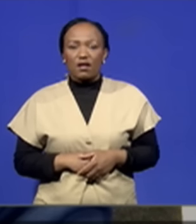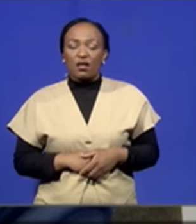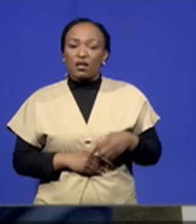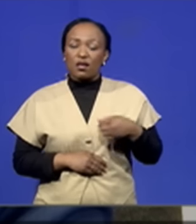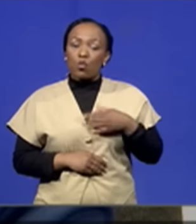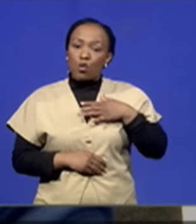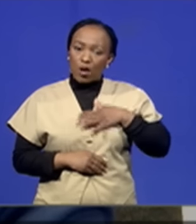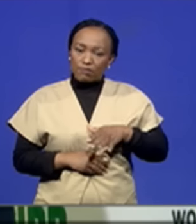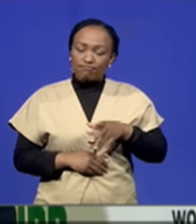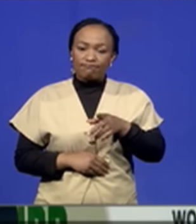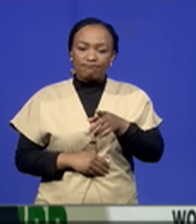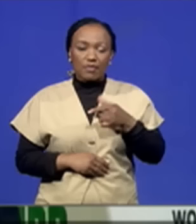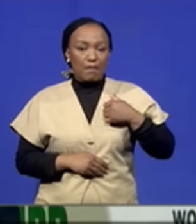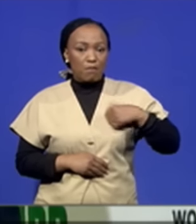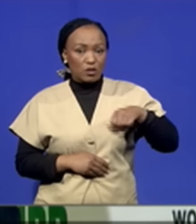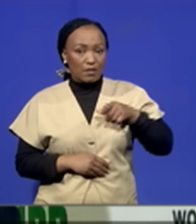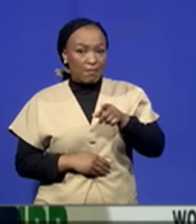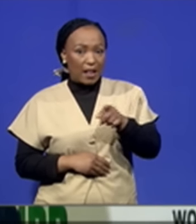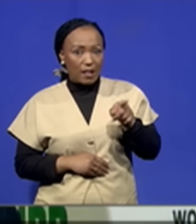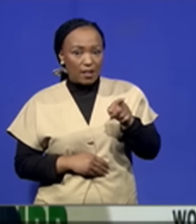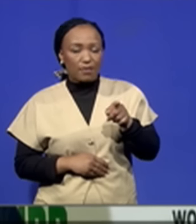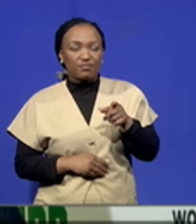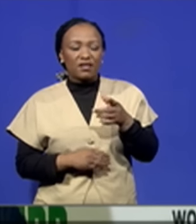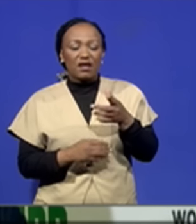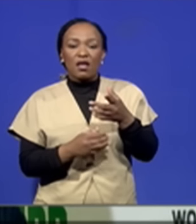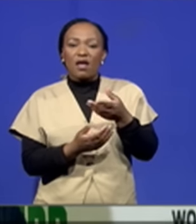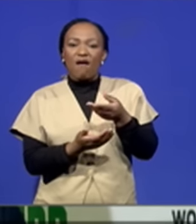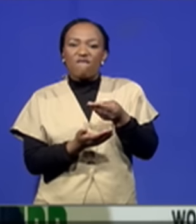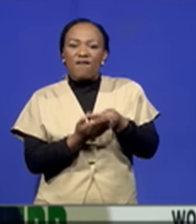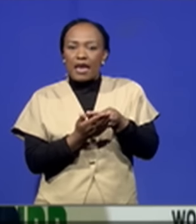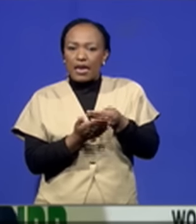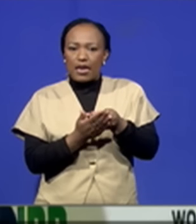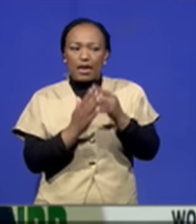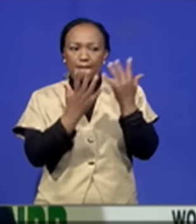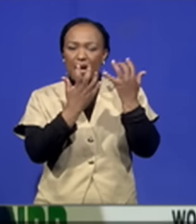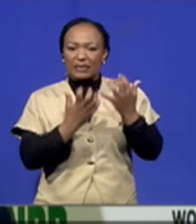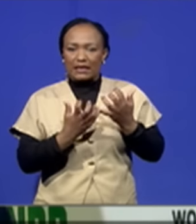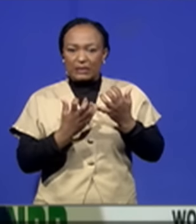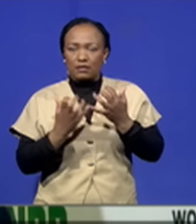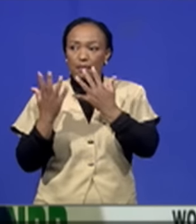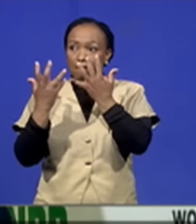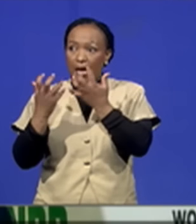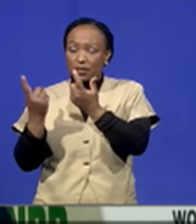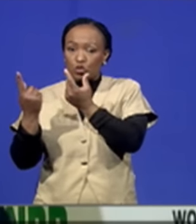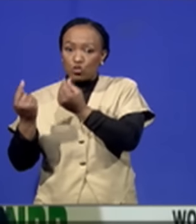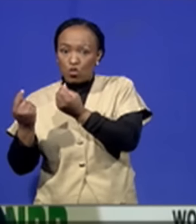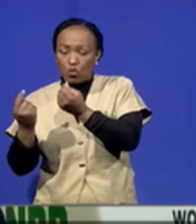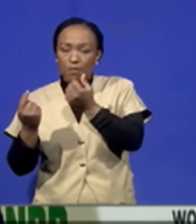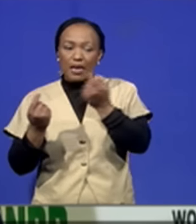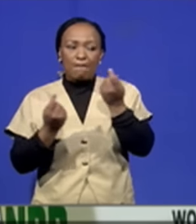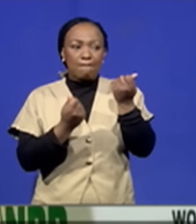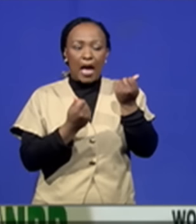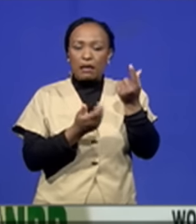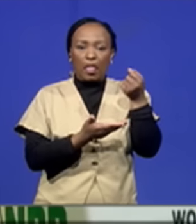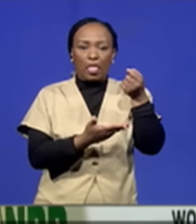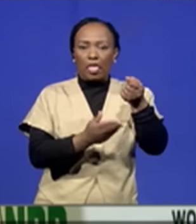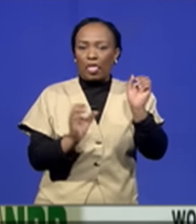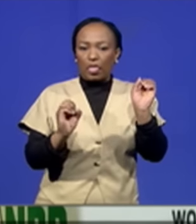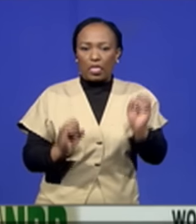municipalities on the question of the unfunded budget. This must come to an end.